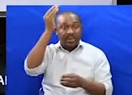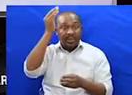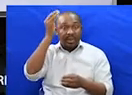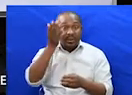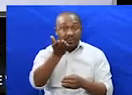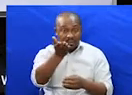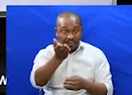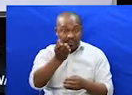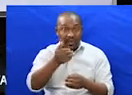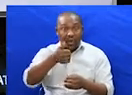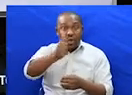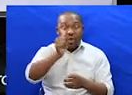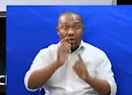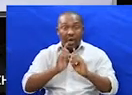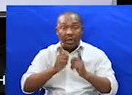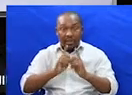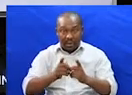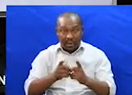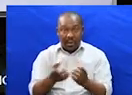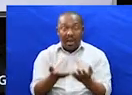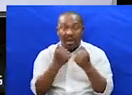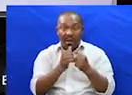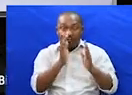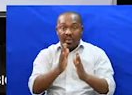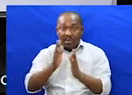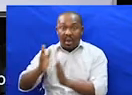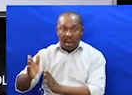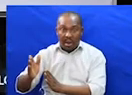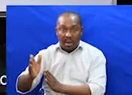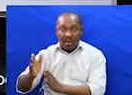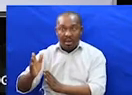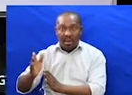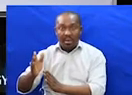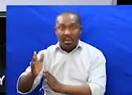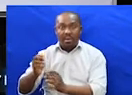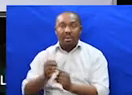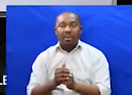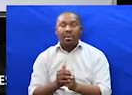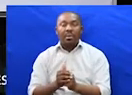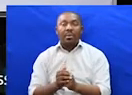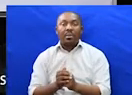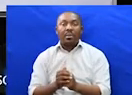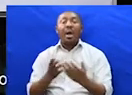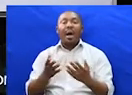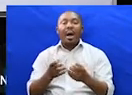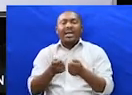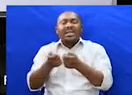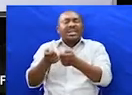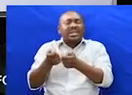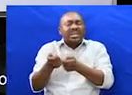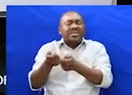your teacher have prepared a very interesting